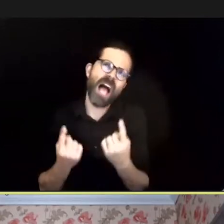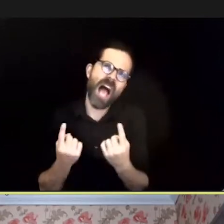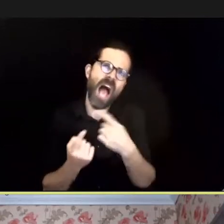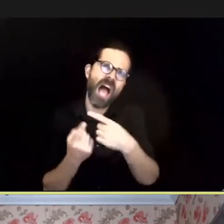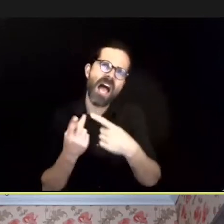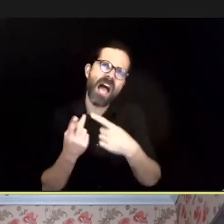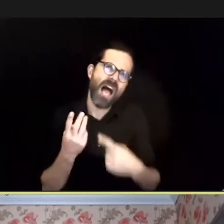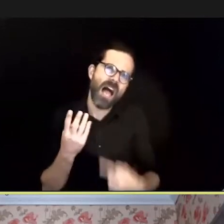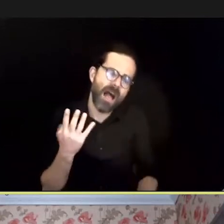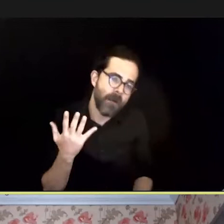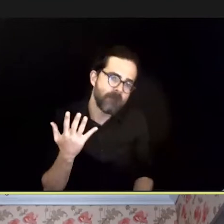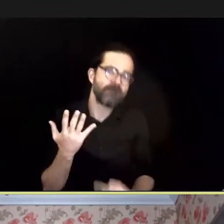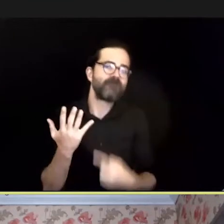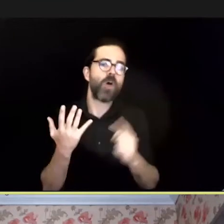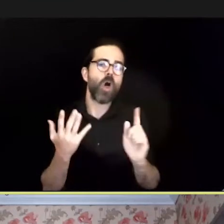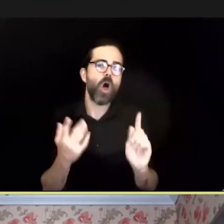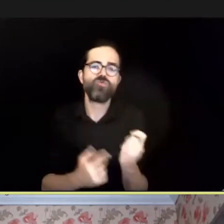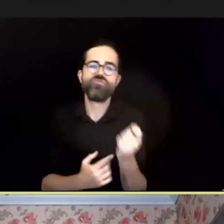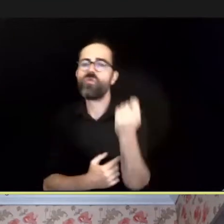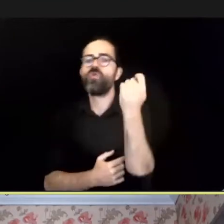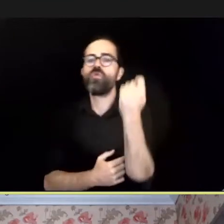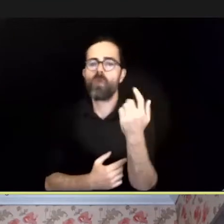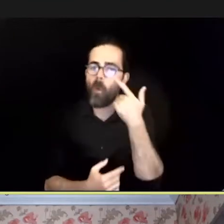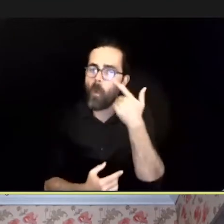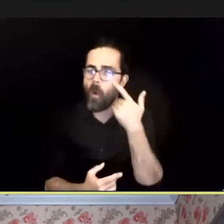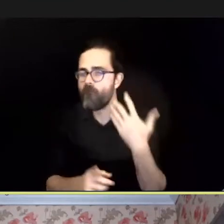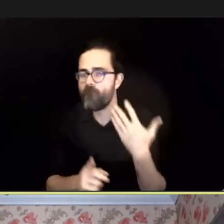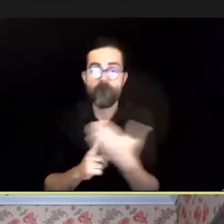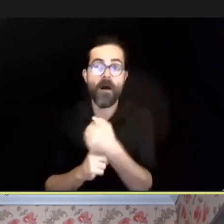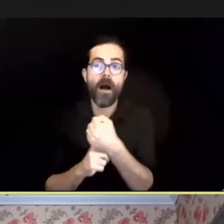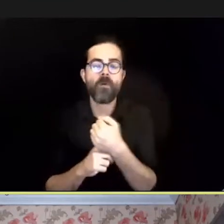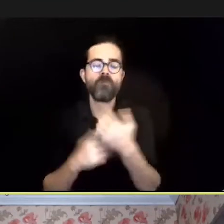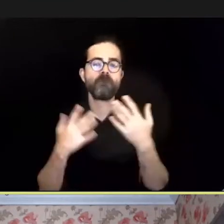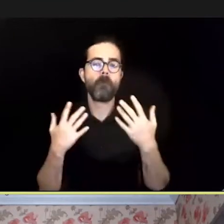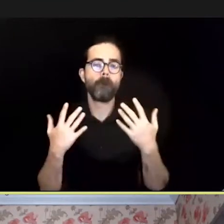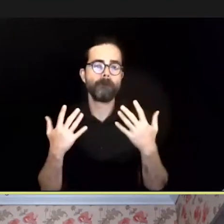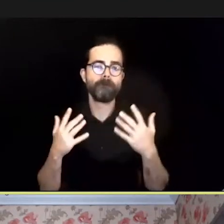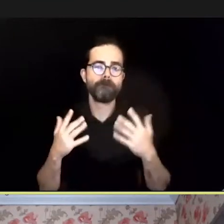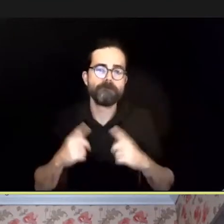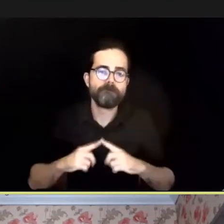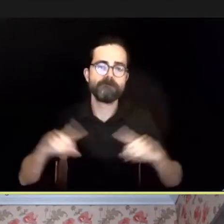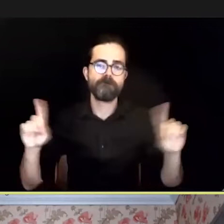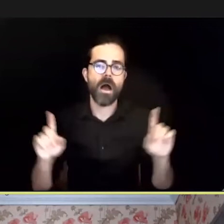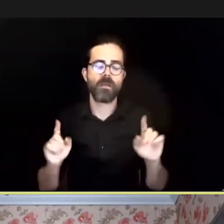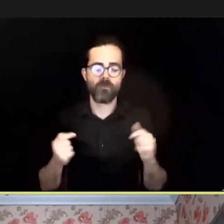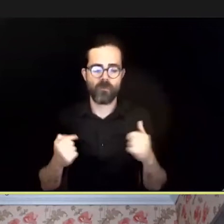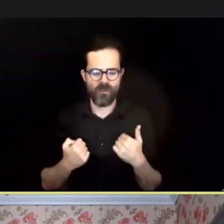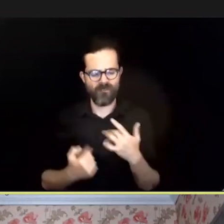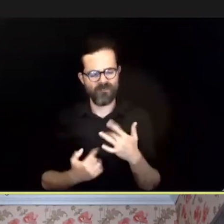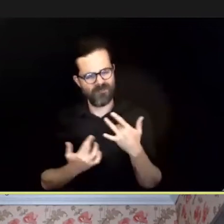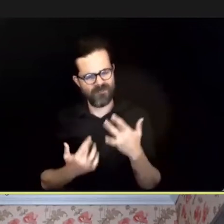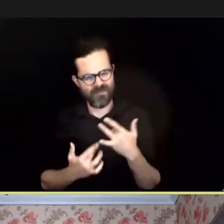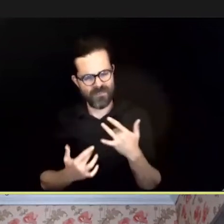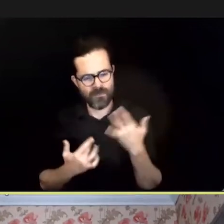we need more information about how we can support the digital inclusion and what challenges we need to